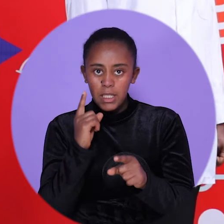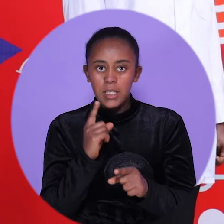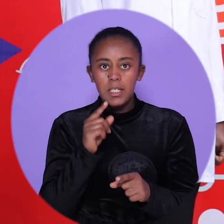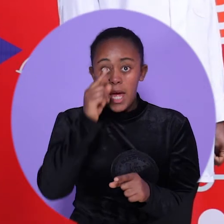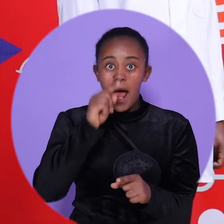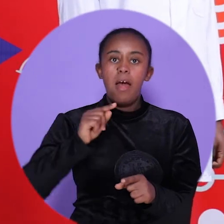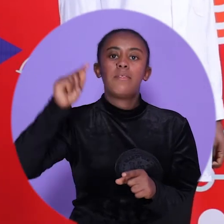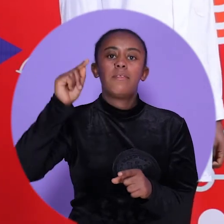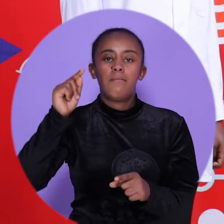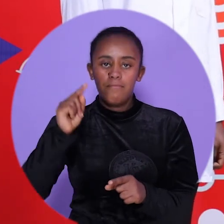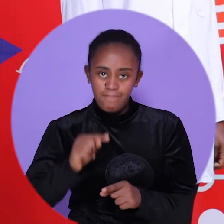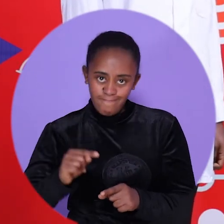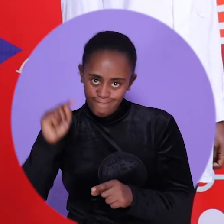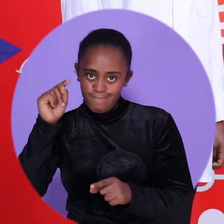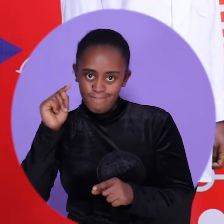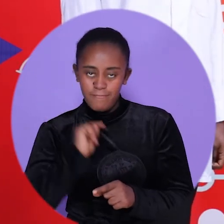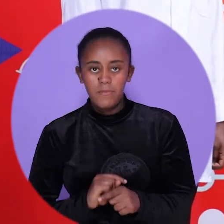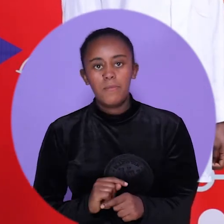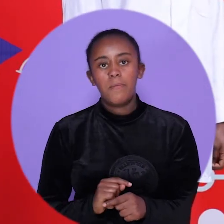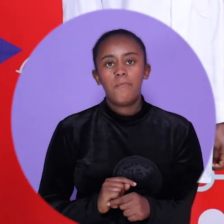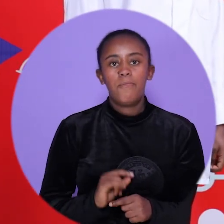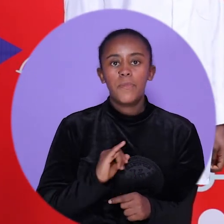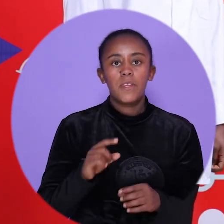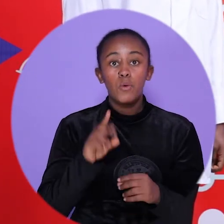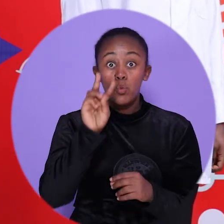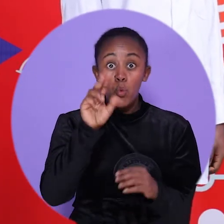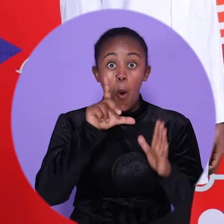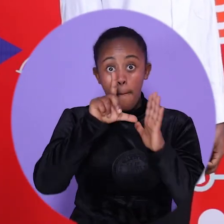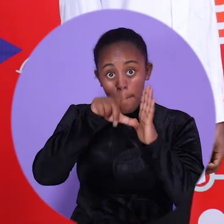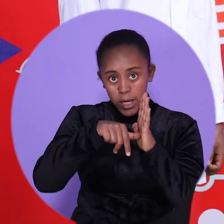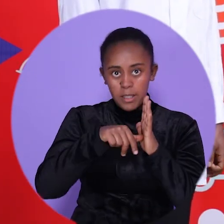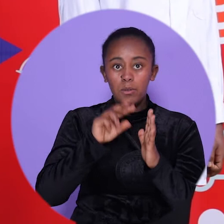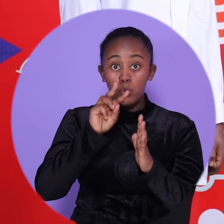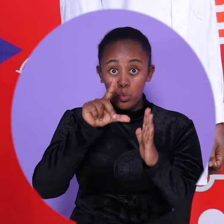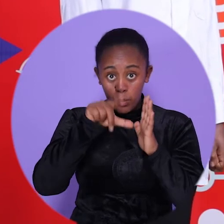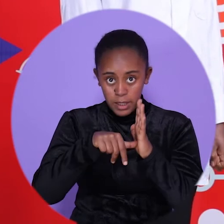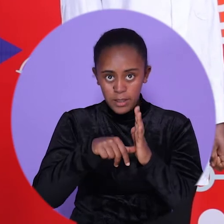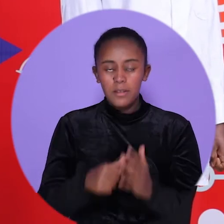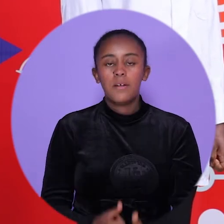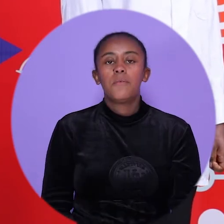sign. I give you 2 minutes for this question.